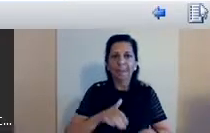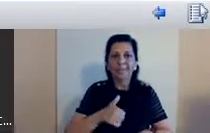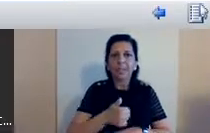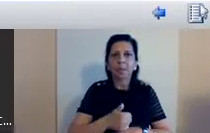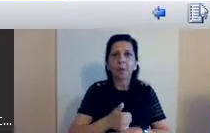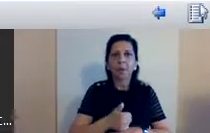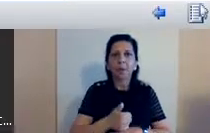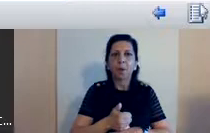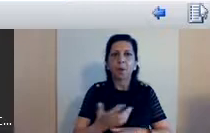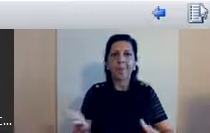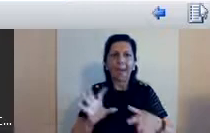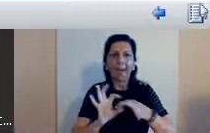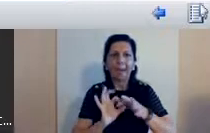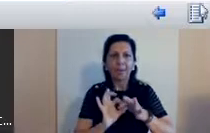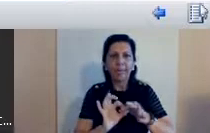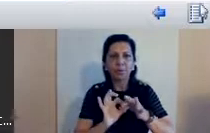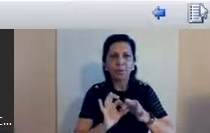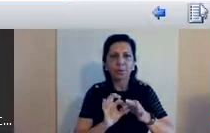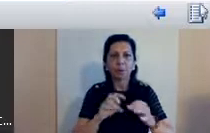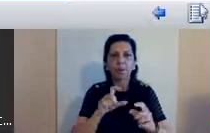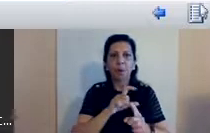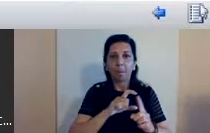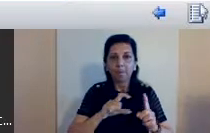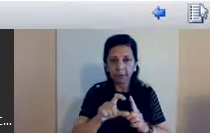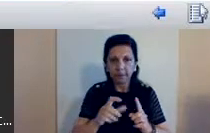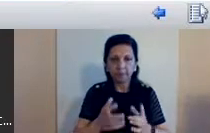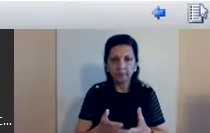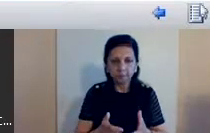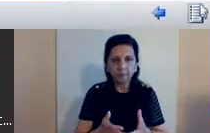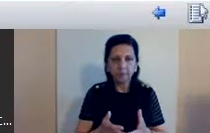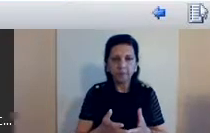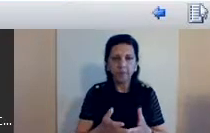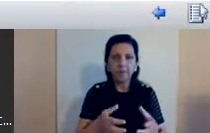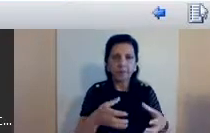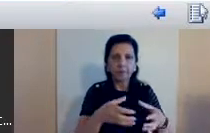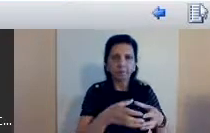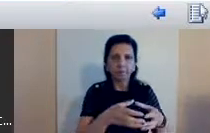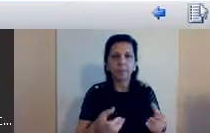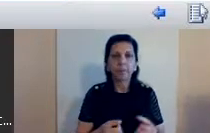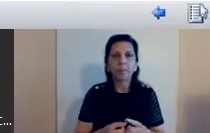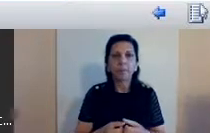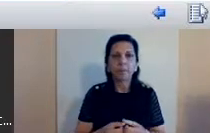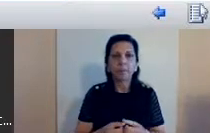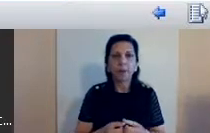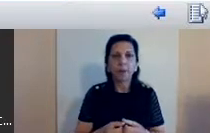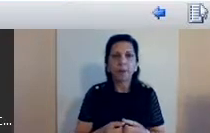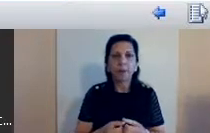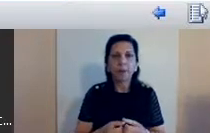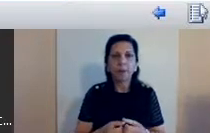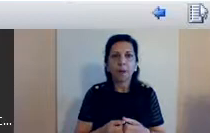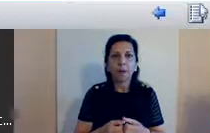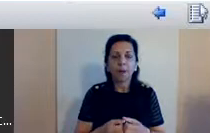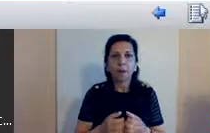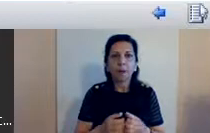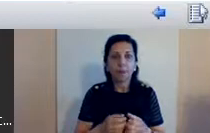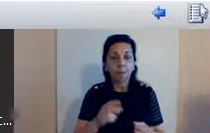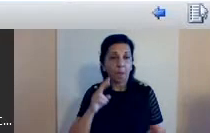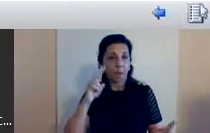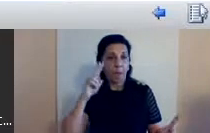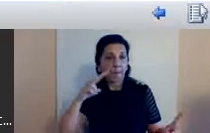committee and we get great support from the public on those. And we've got that back up and running because we